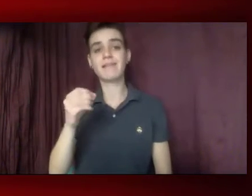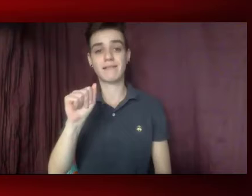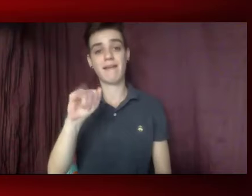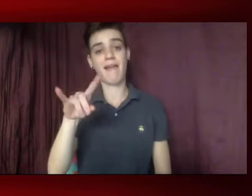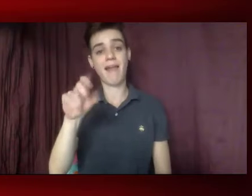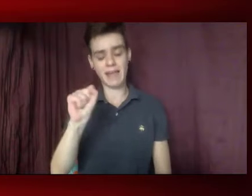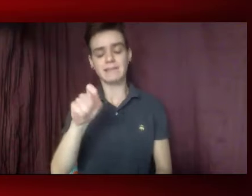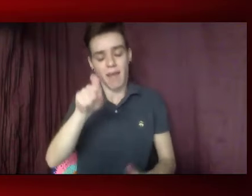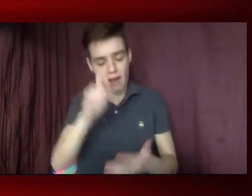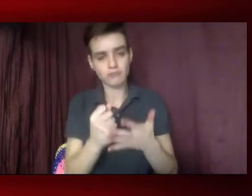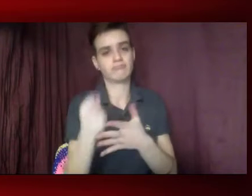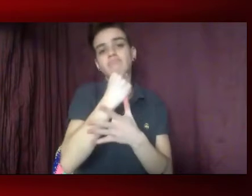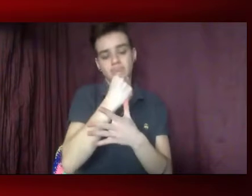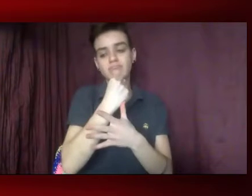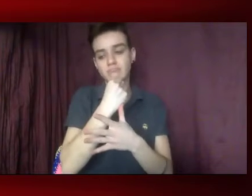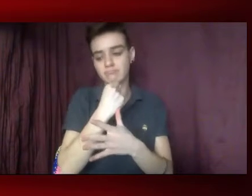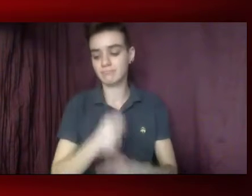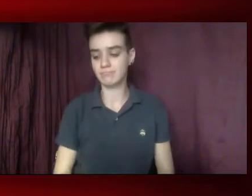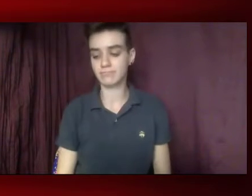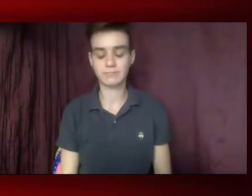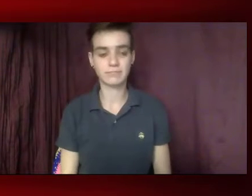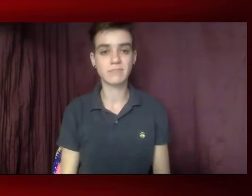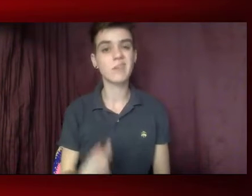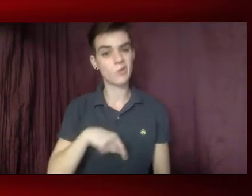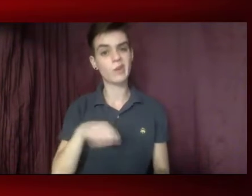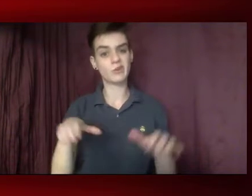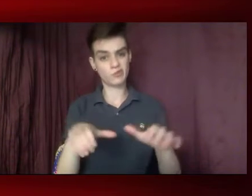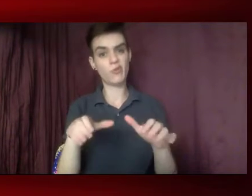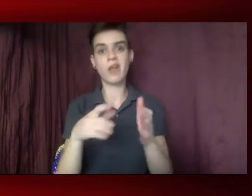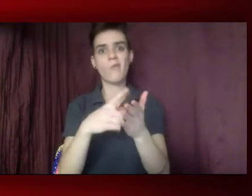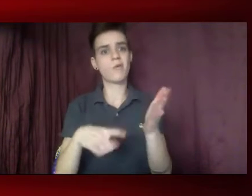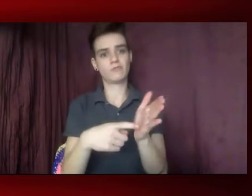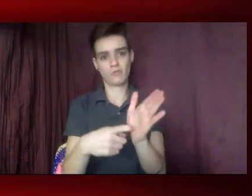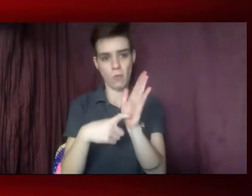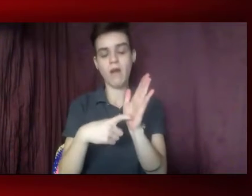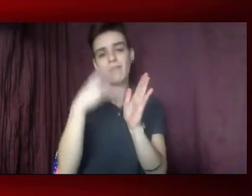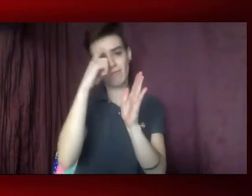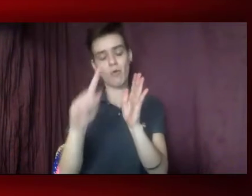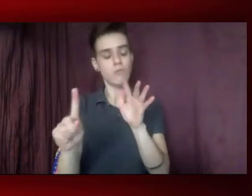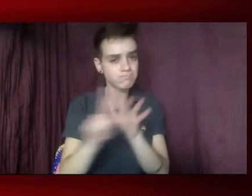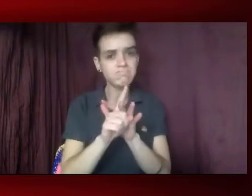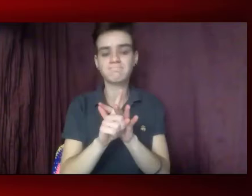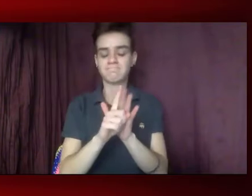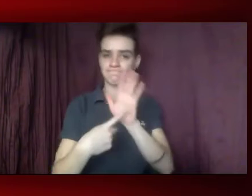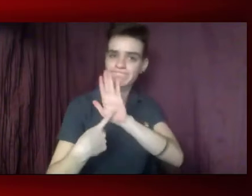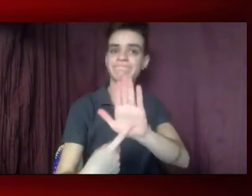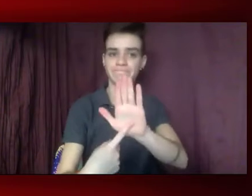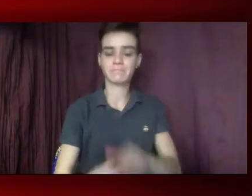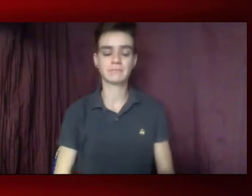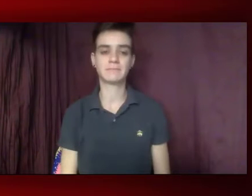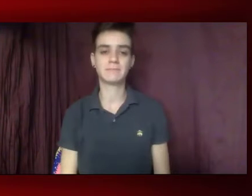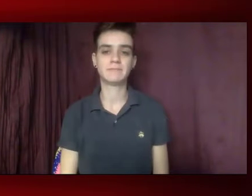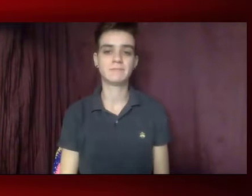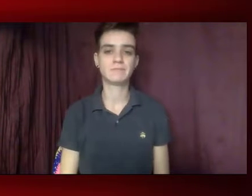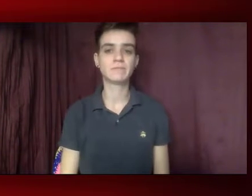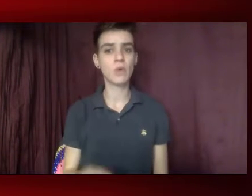a priority, and doing what it takes to show up and share that message. So being here